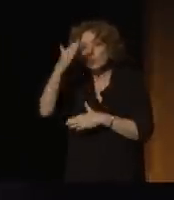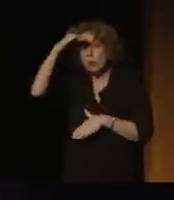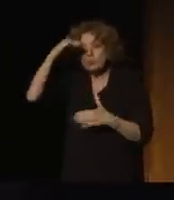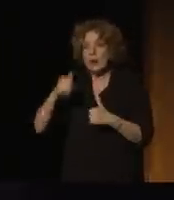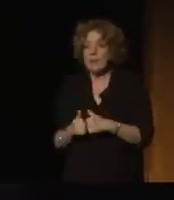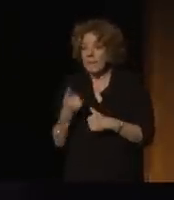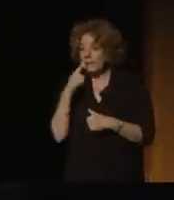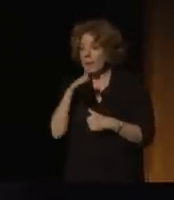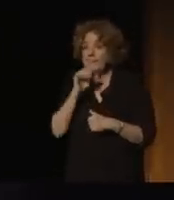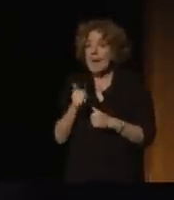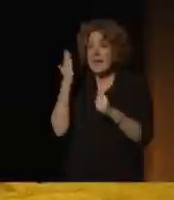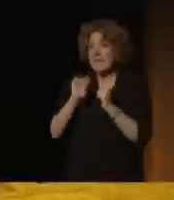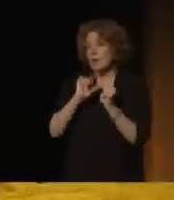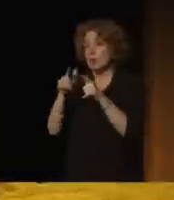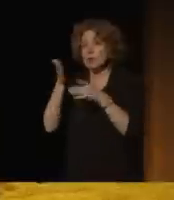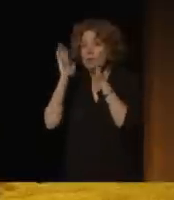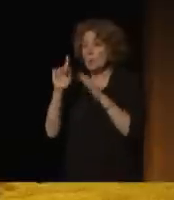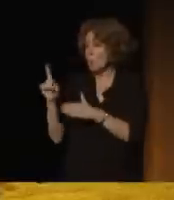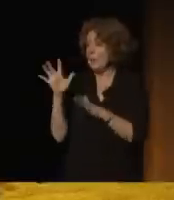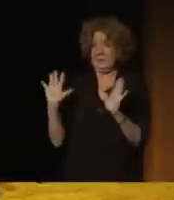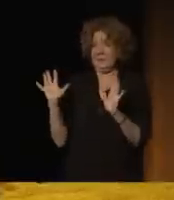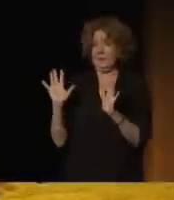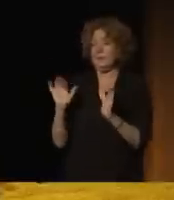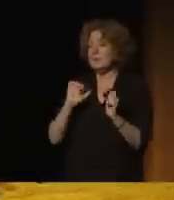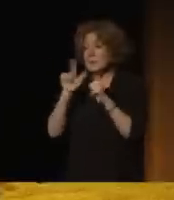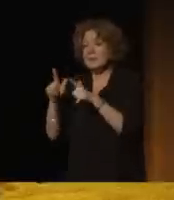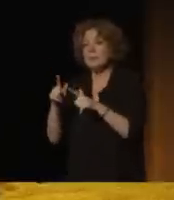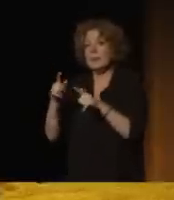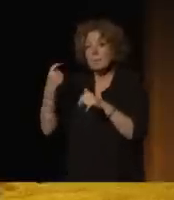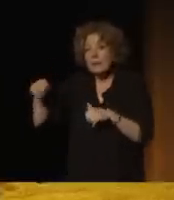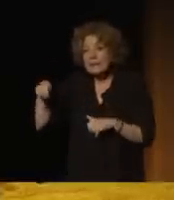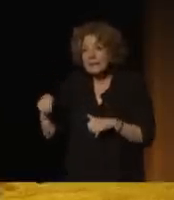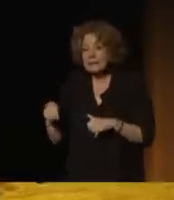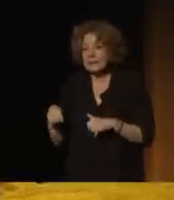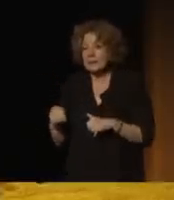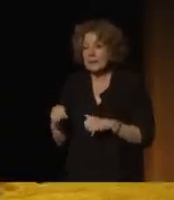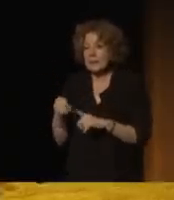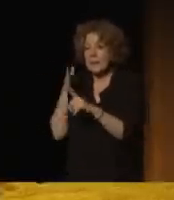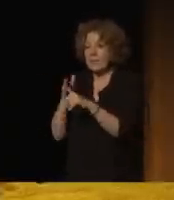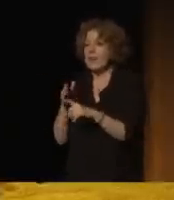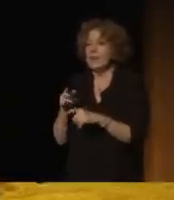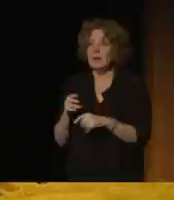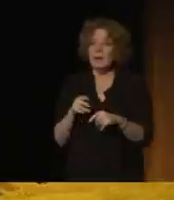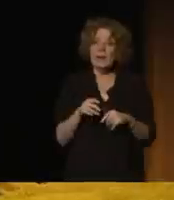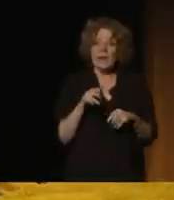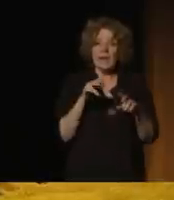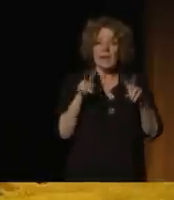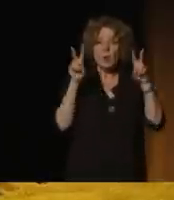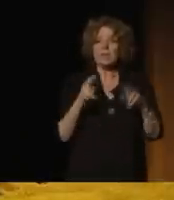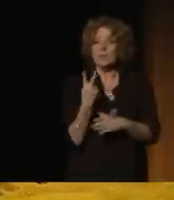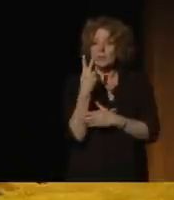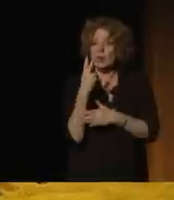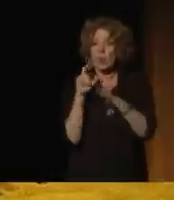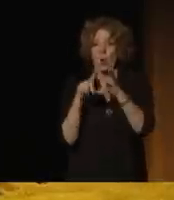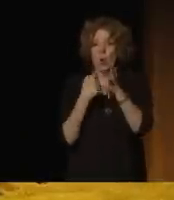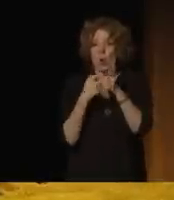I haven't seen go to church once since he's been president. He calls it 2 Corinthians instead of 2 Corinthians.